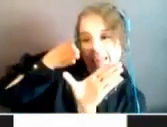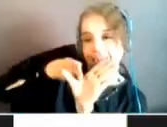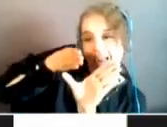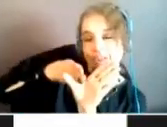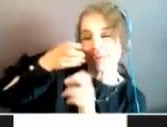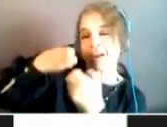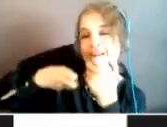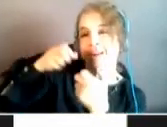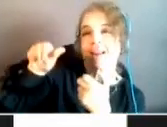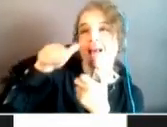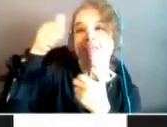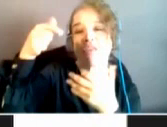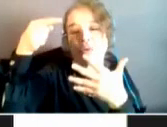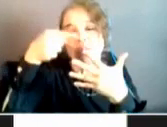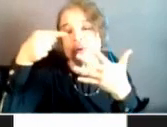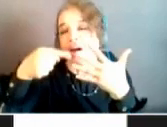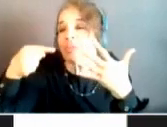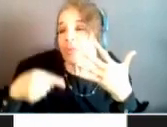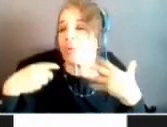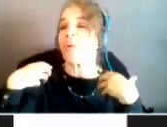others. Next slide.